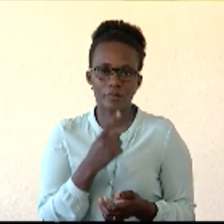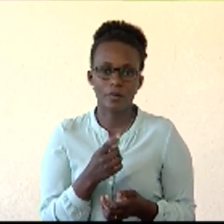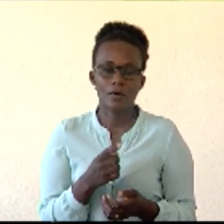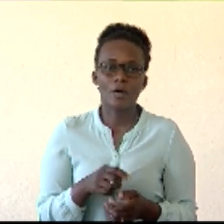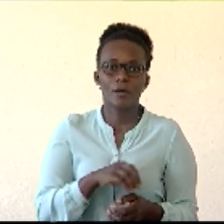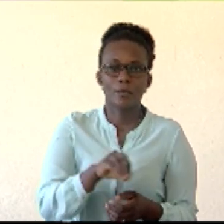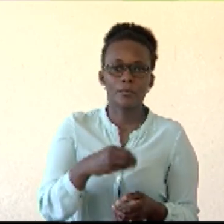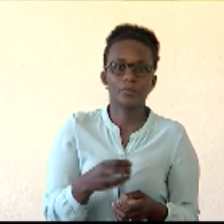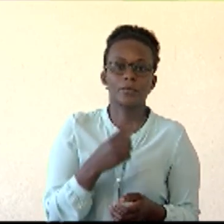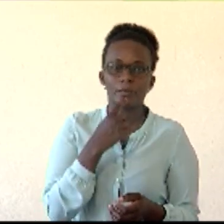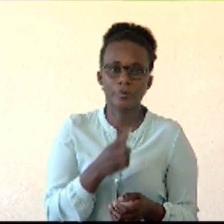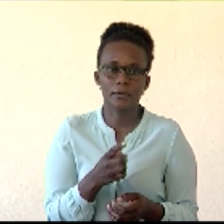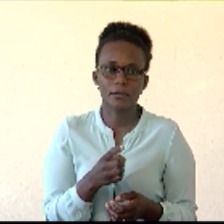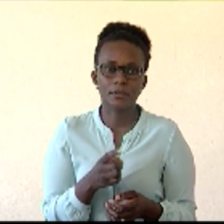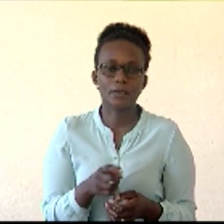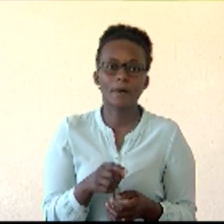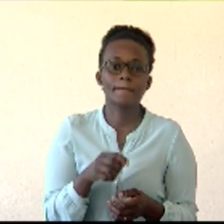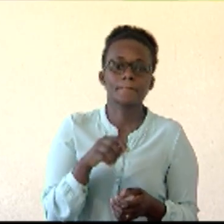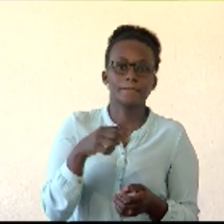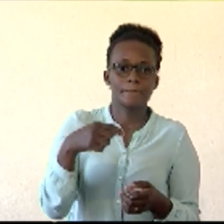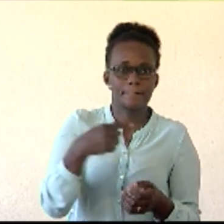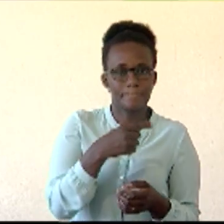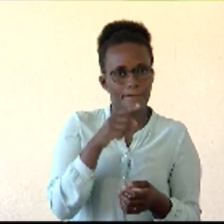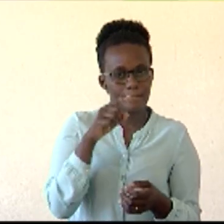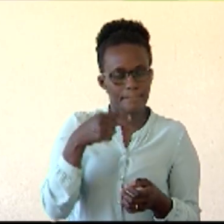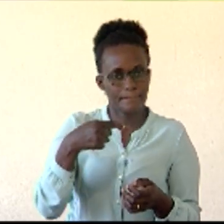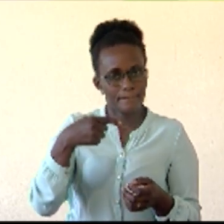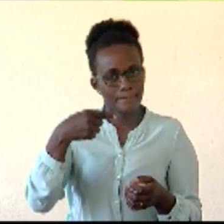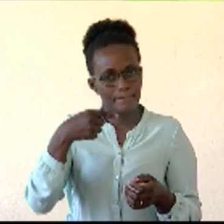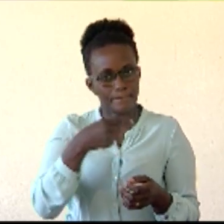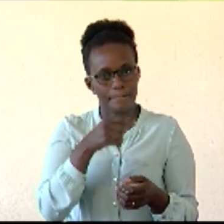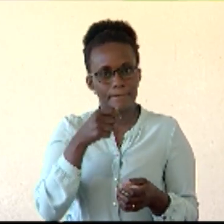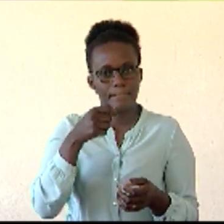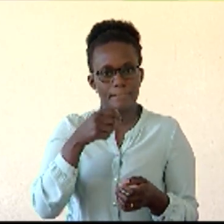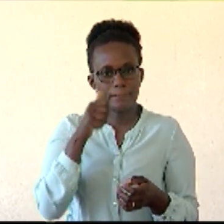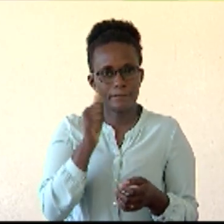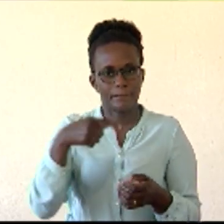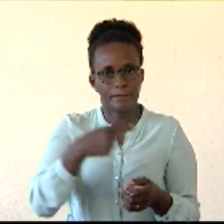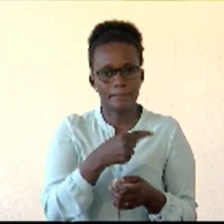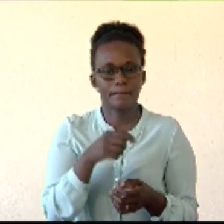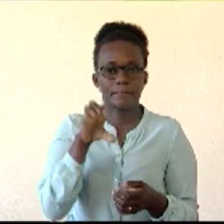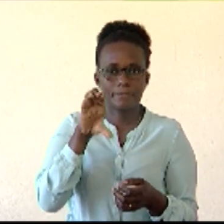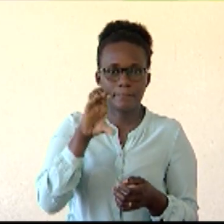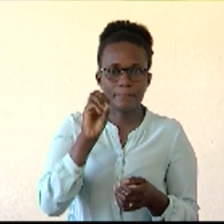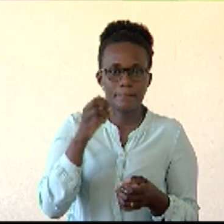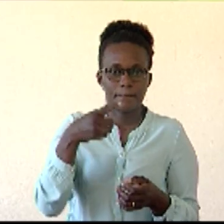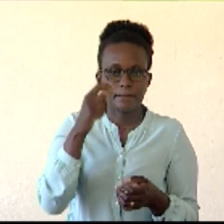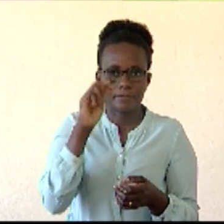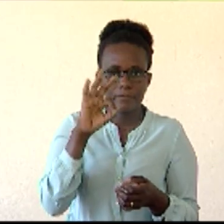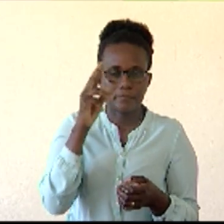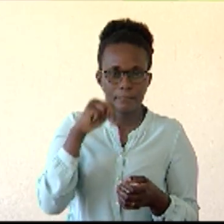coating for necklaces. That is for appearance. So appearance does